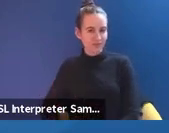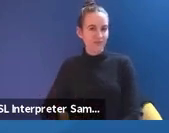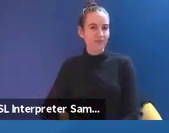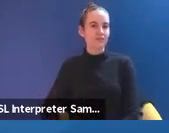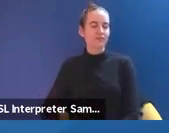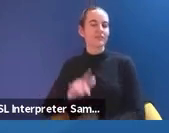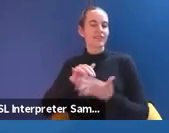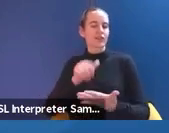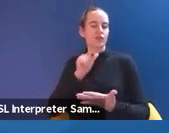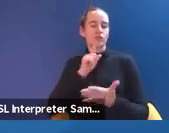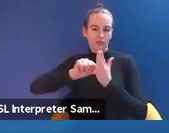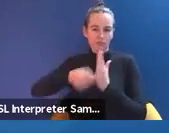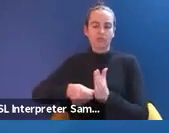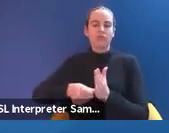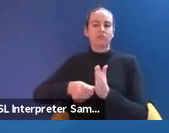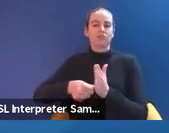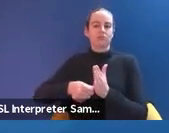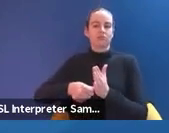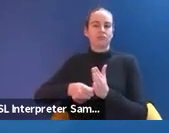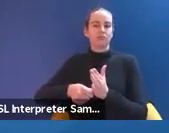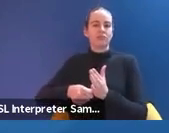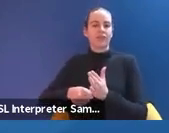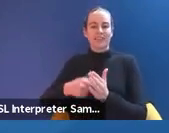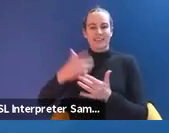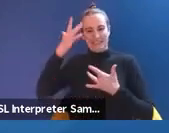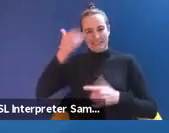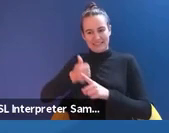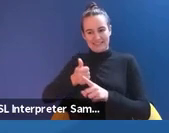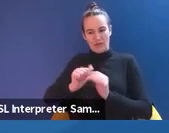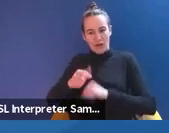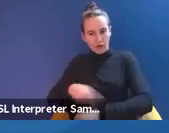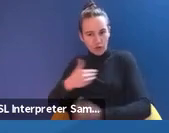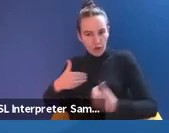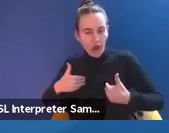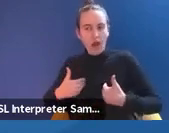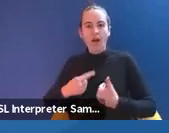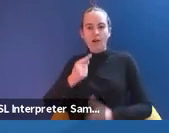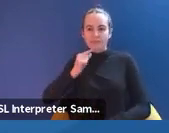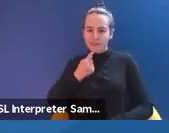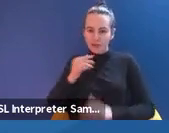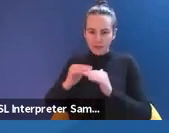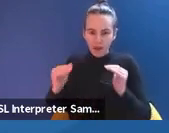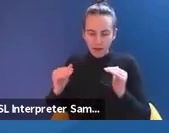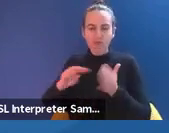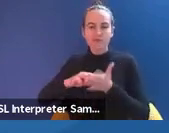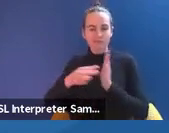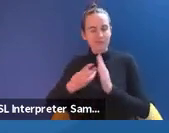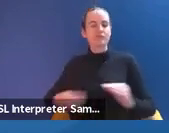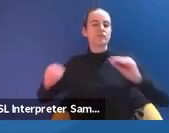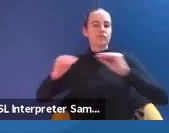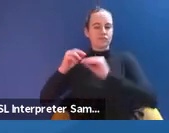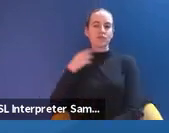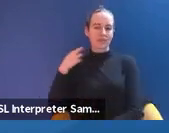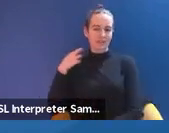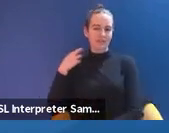emphasized the longer duration of the disease and the more severe it was. the greater the risk, at least for the vestibular system.